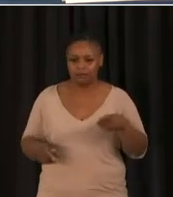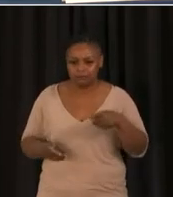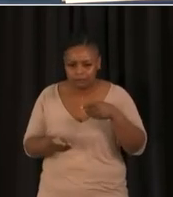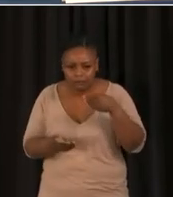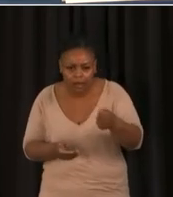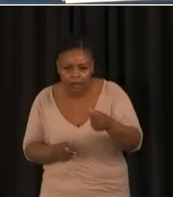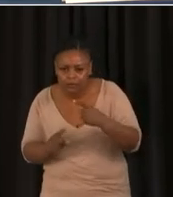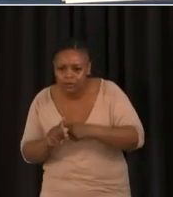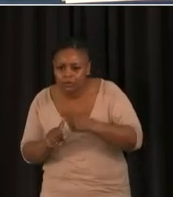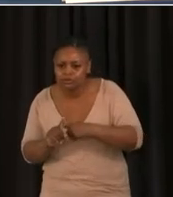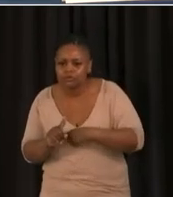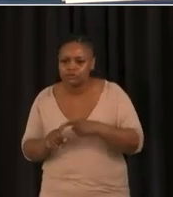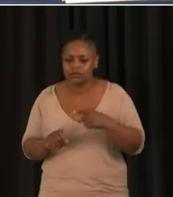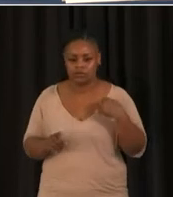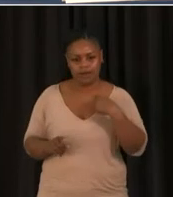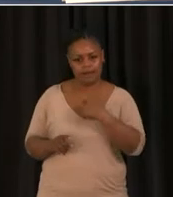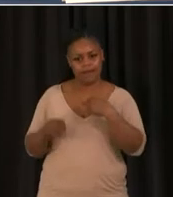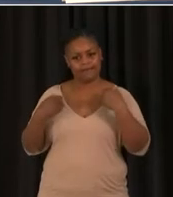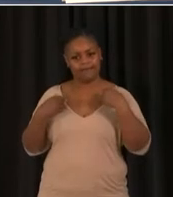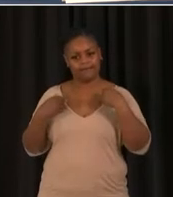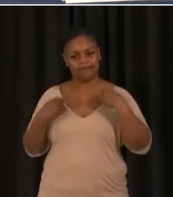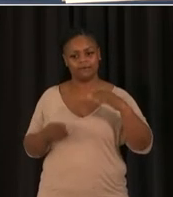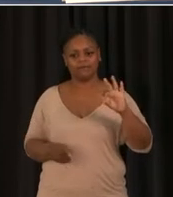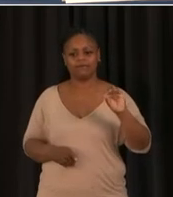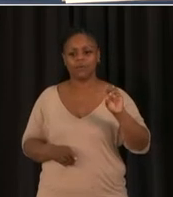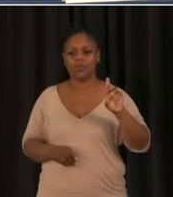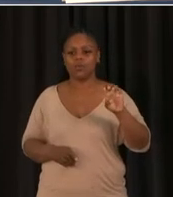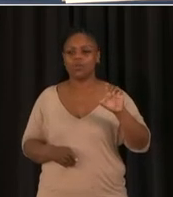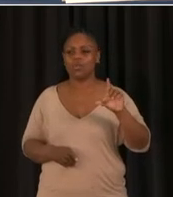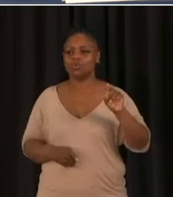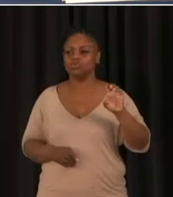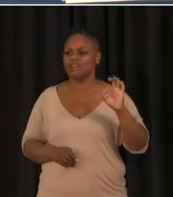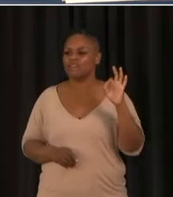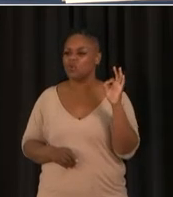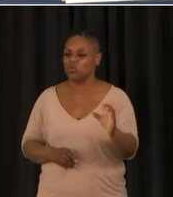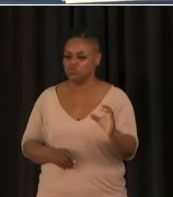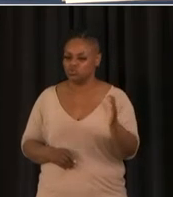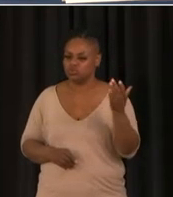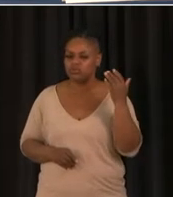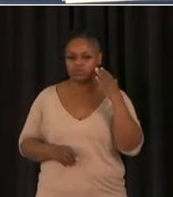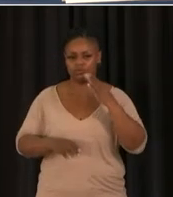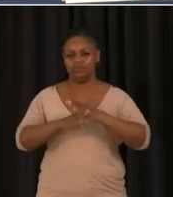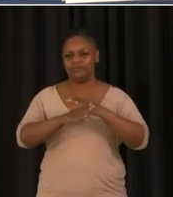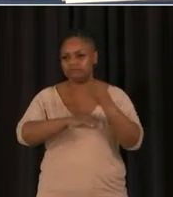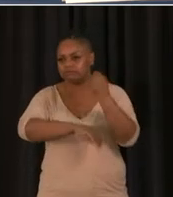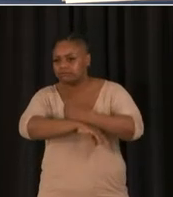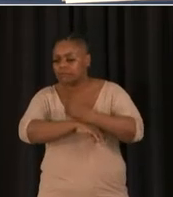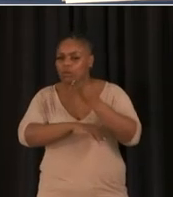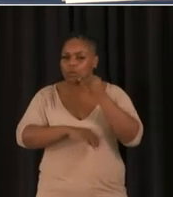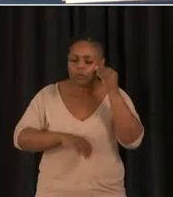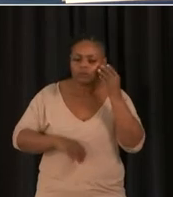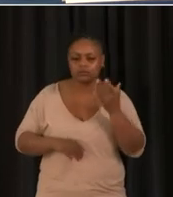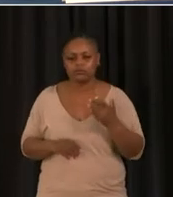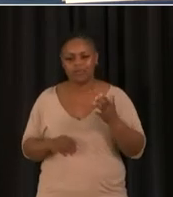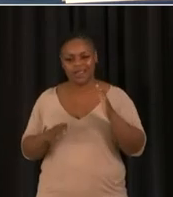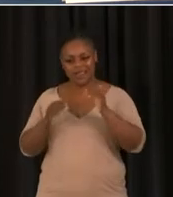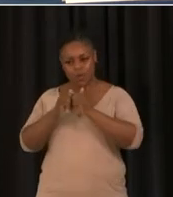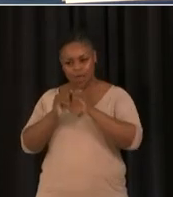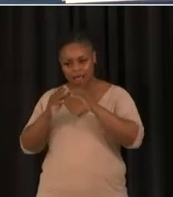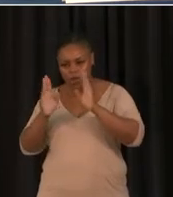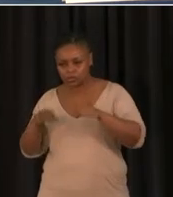with the final presentation about the FAFSA form. We know that a number of families are preparing young people for college,